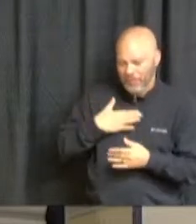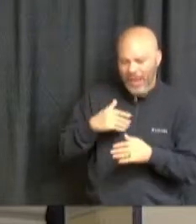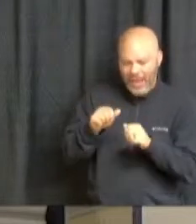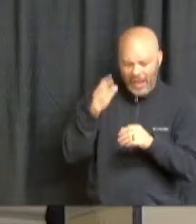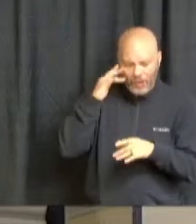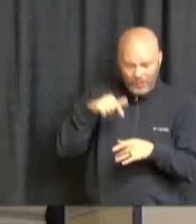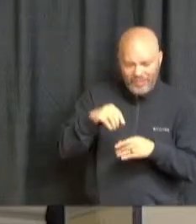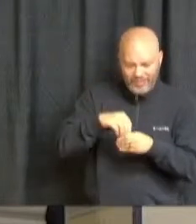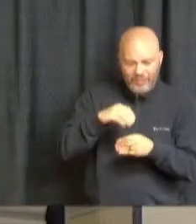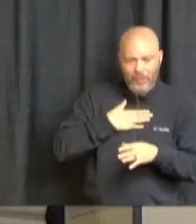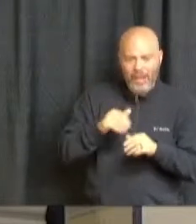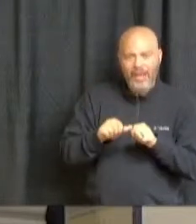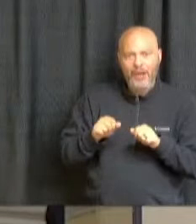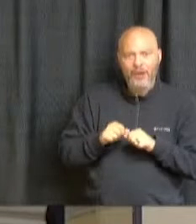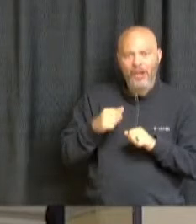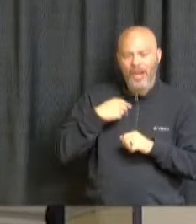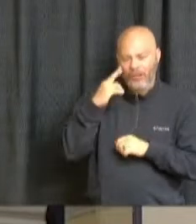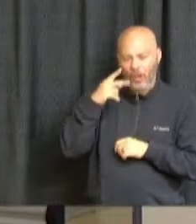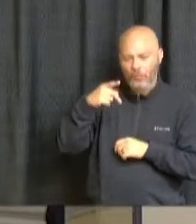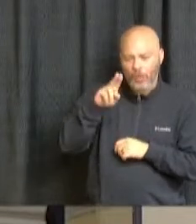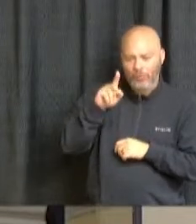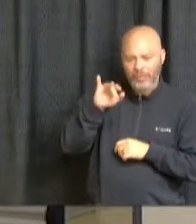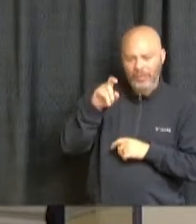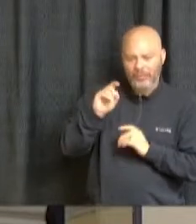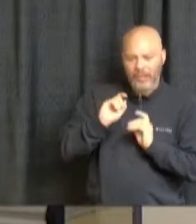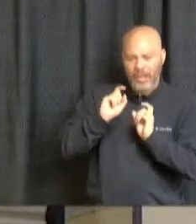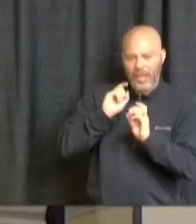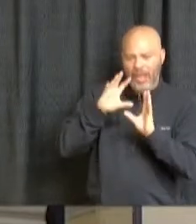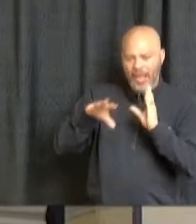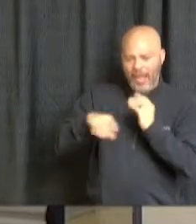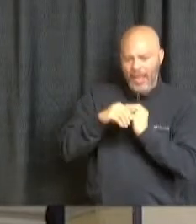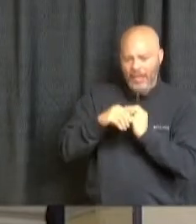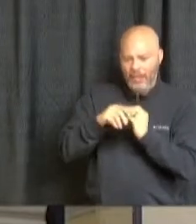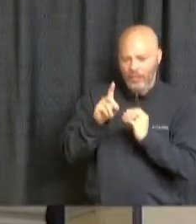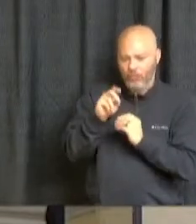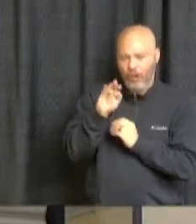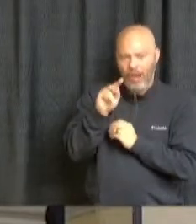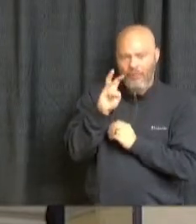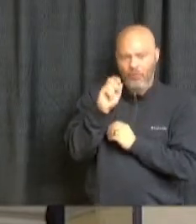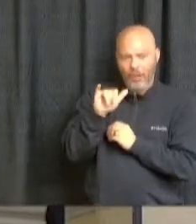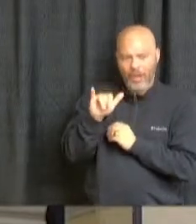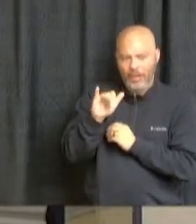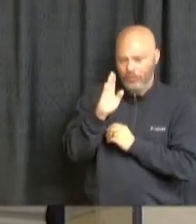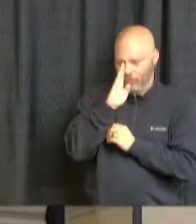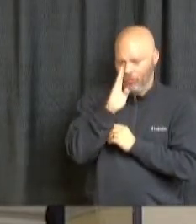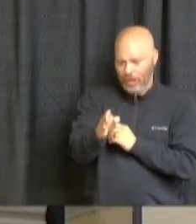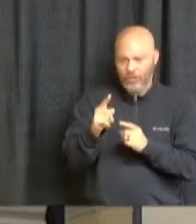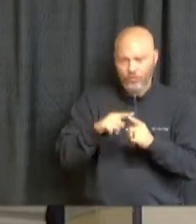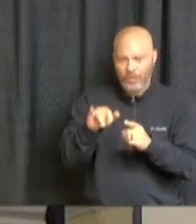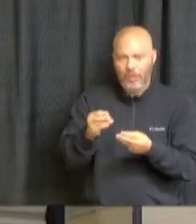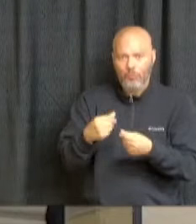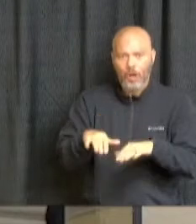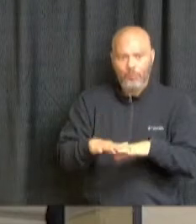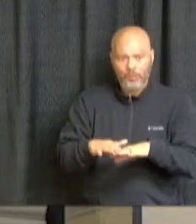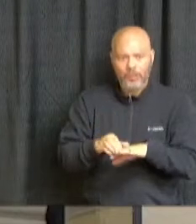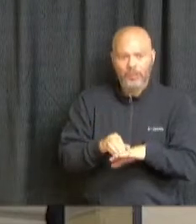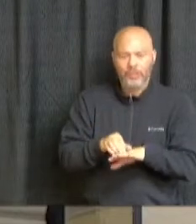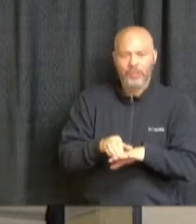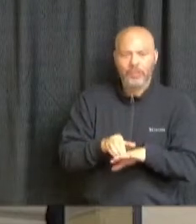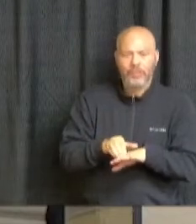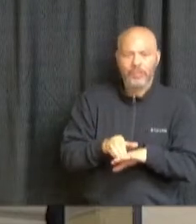and I saw that Publix put a driveway like straight through to this property.